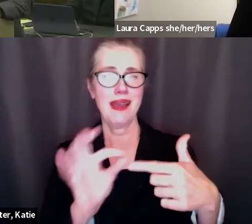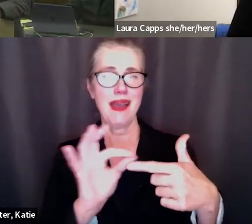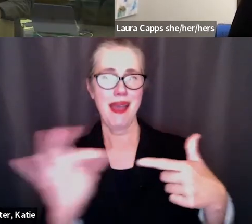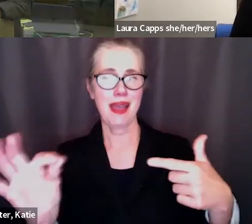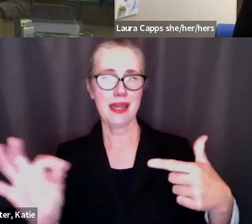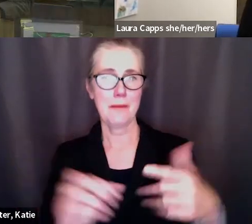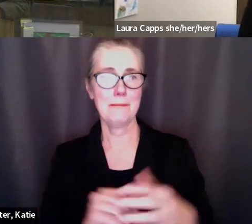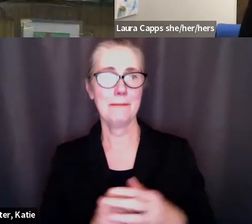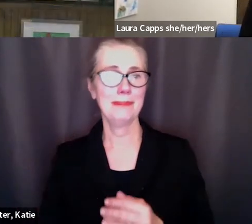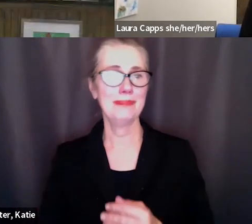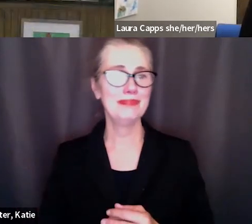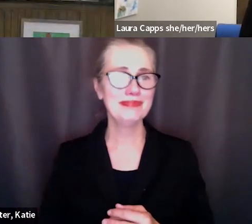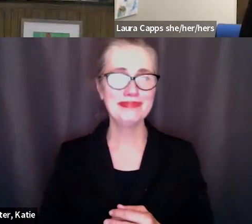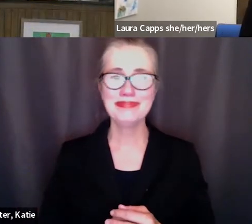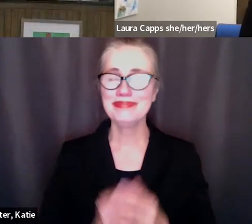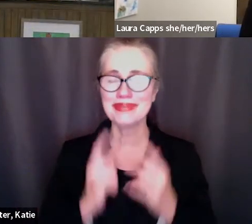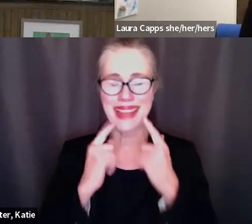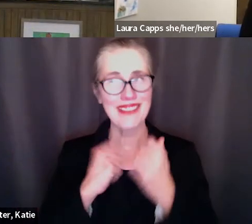that's okay